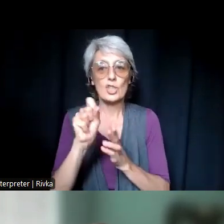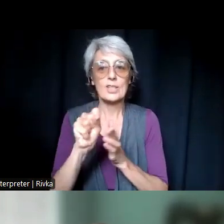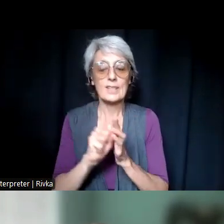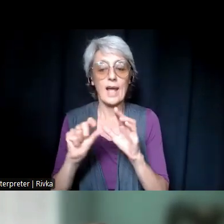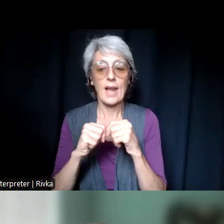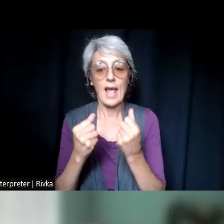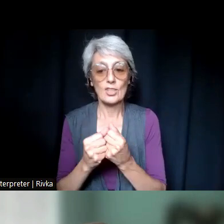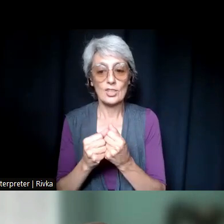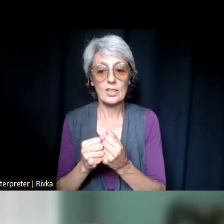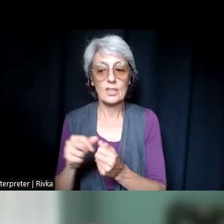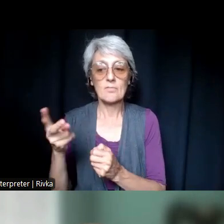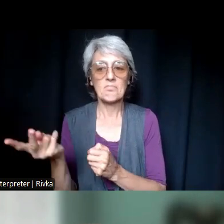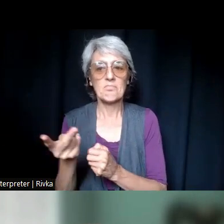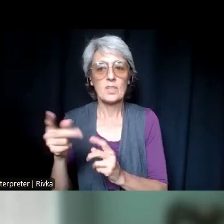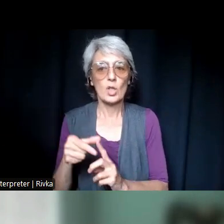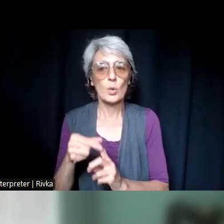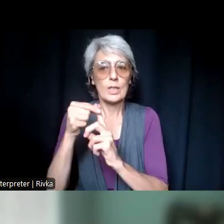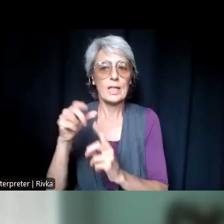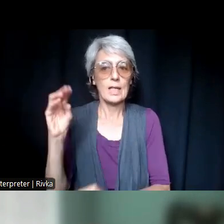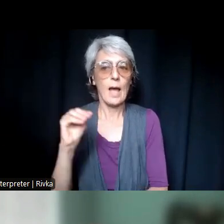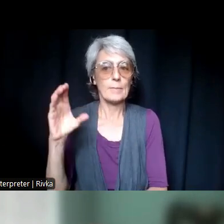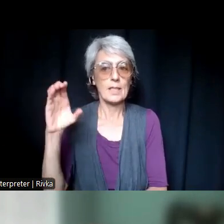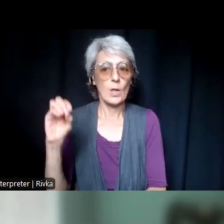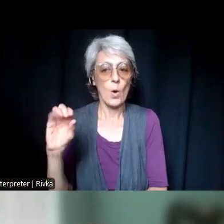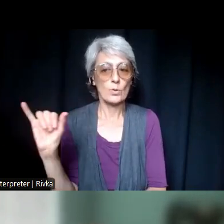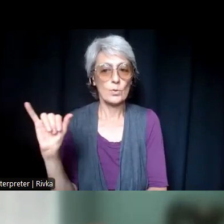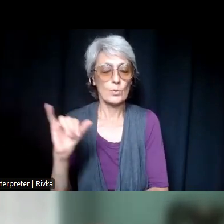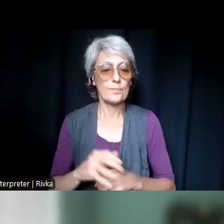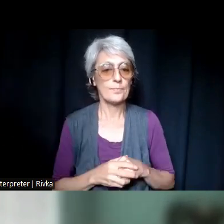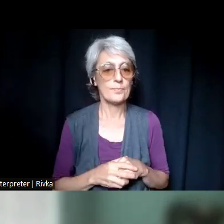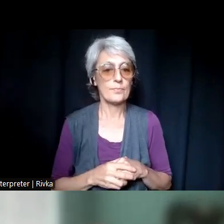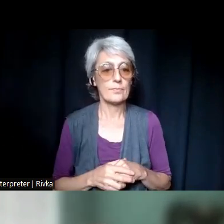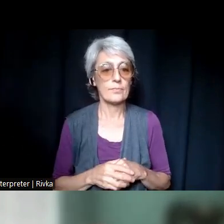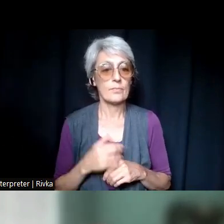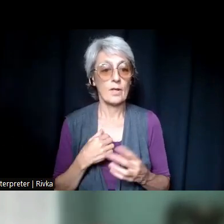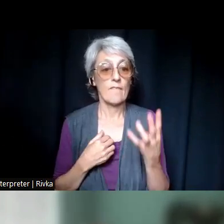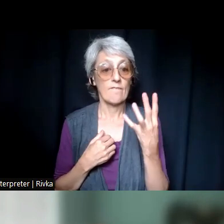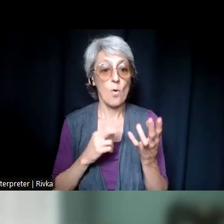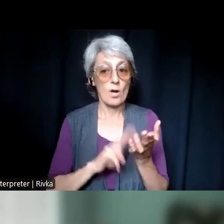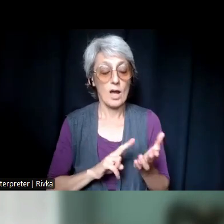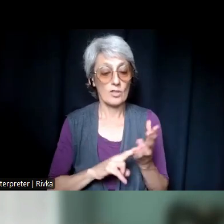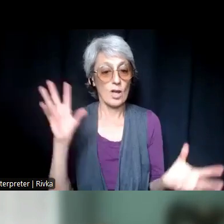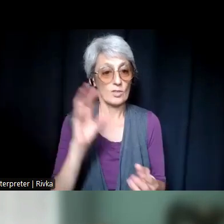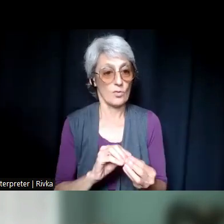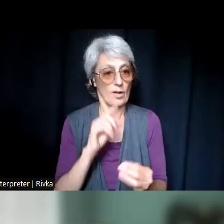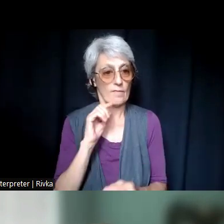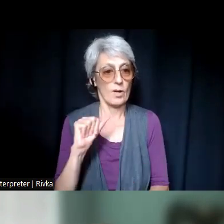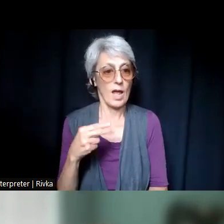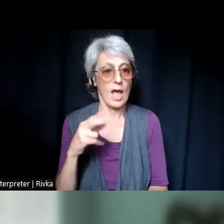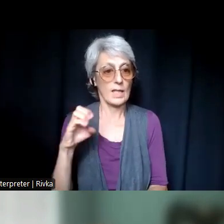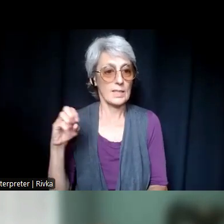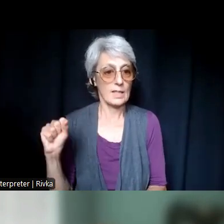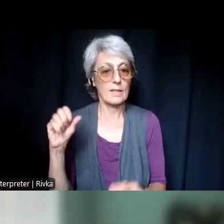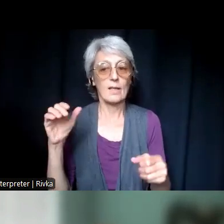unique MCOs. There are 4 contracts for Access Complete Care